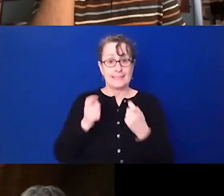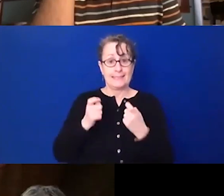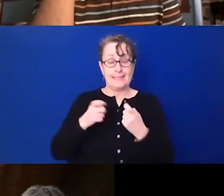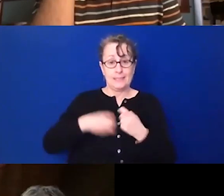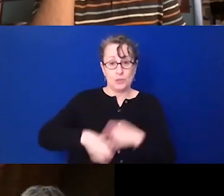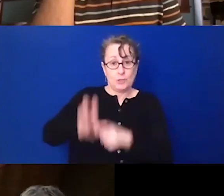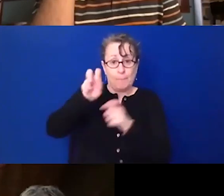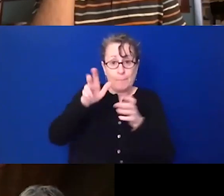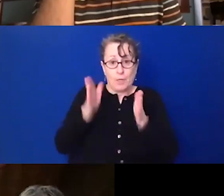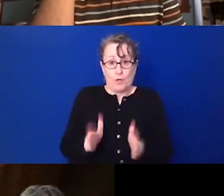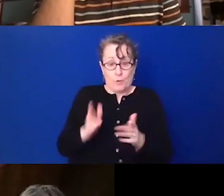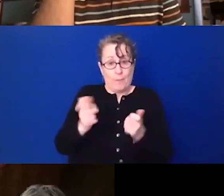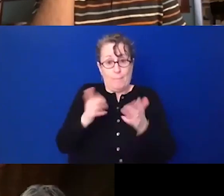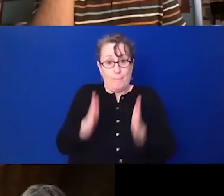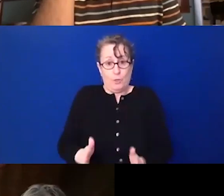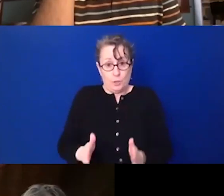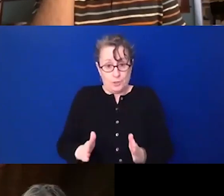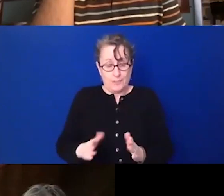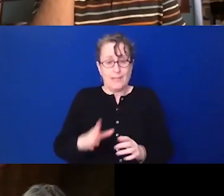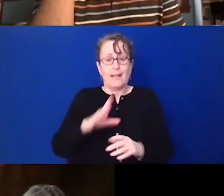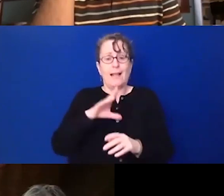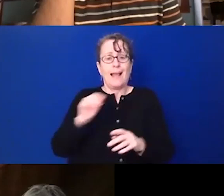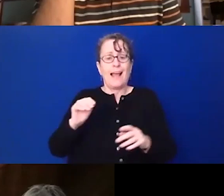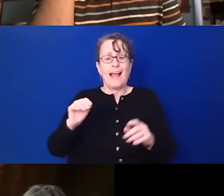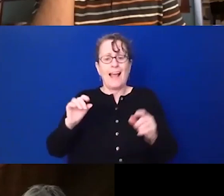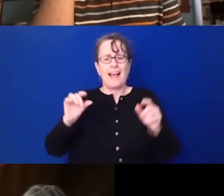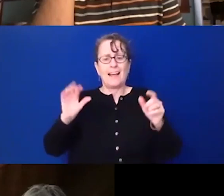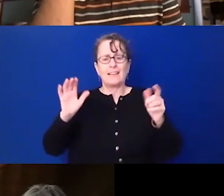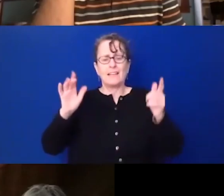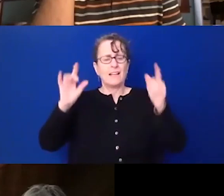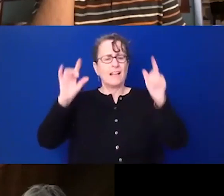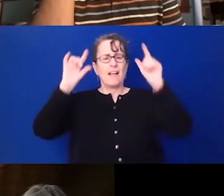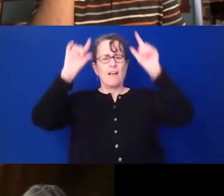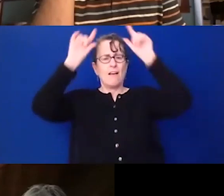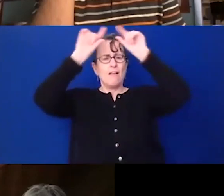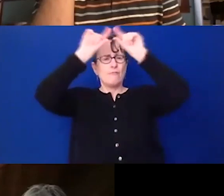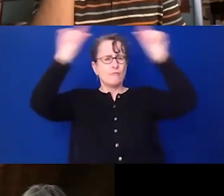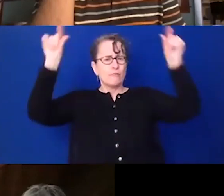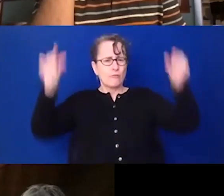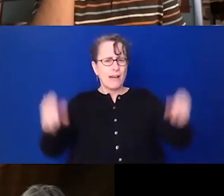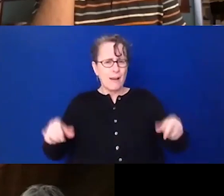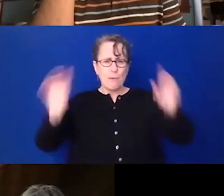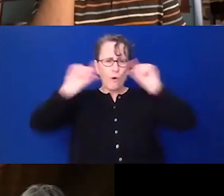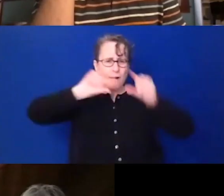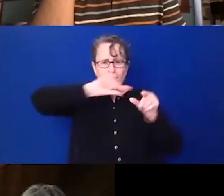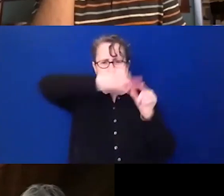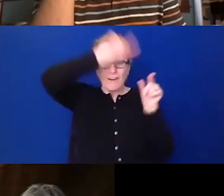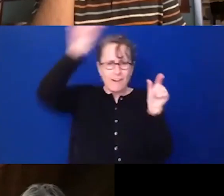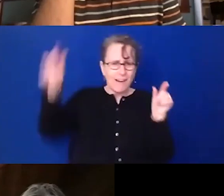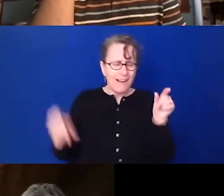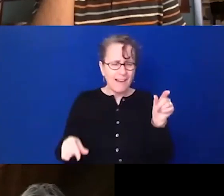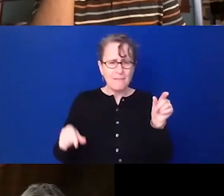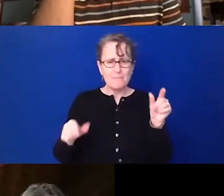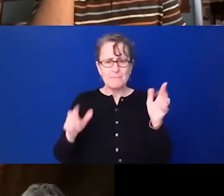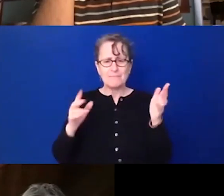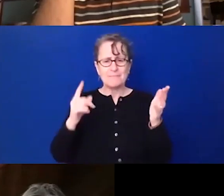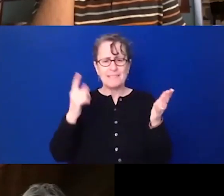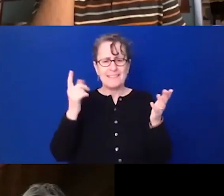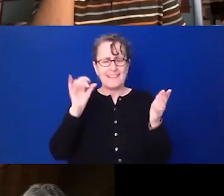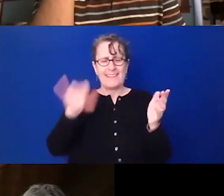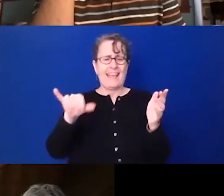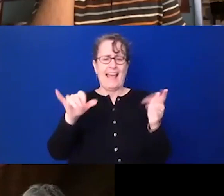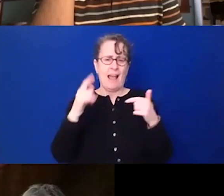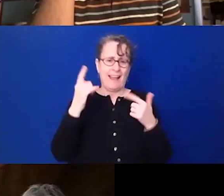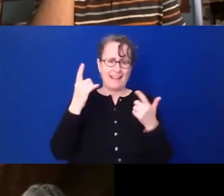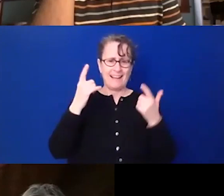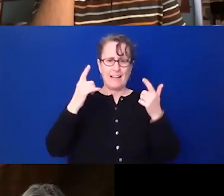the frame itself. Whether you see two versions, you see one where the frame is squared, one where it's arched, and so we're not sure what it's going